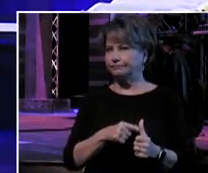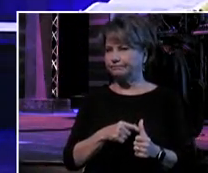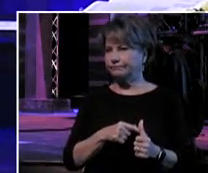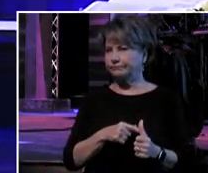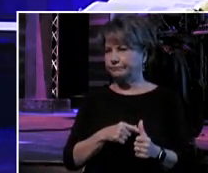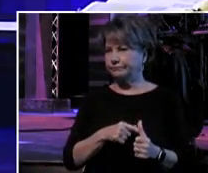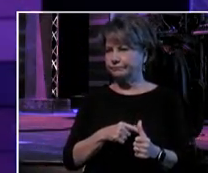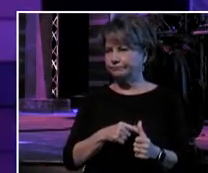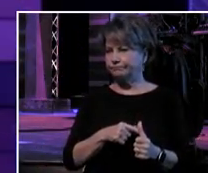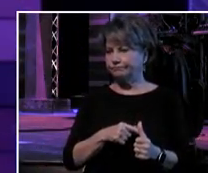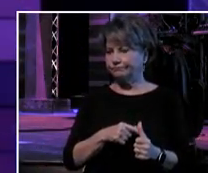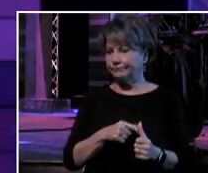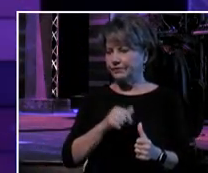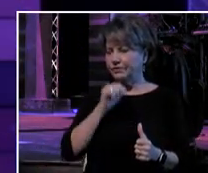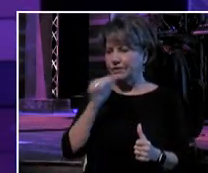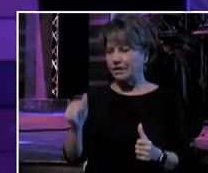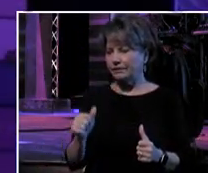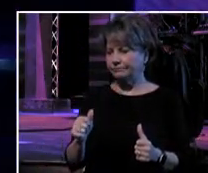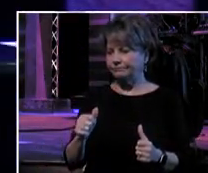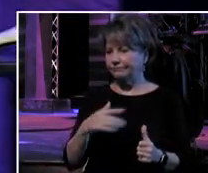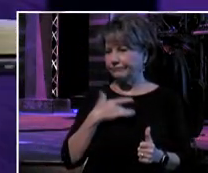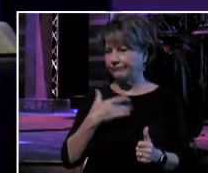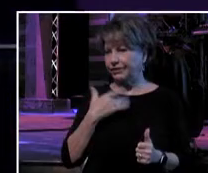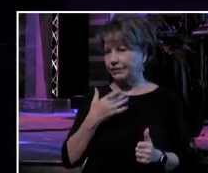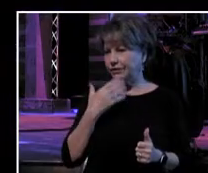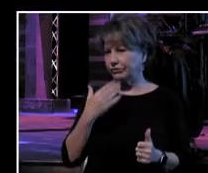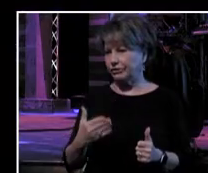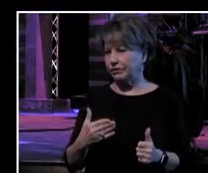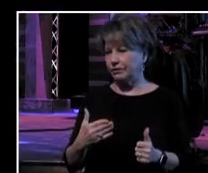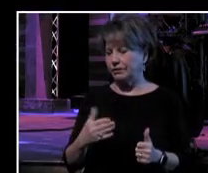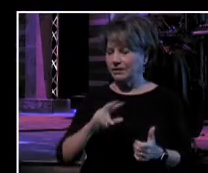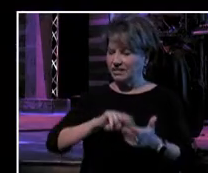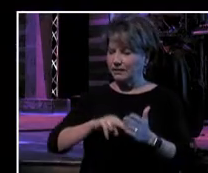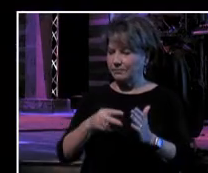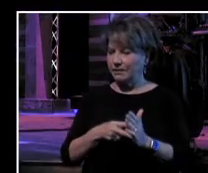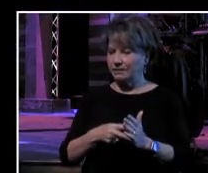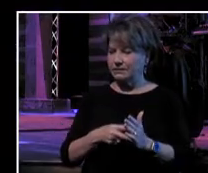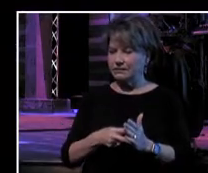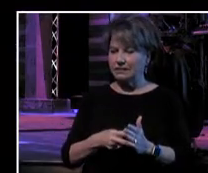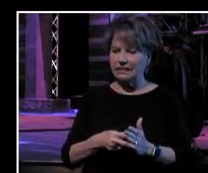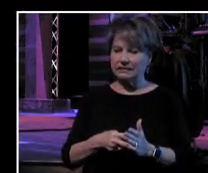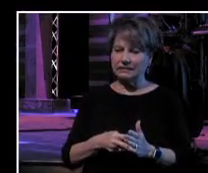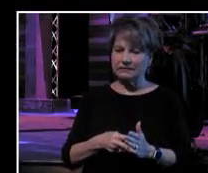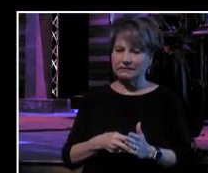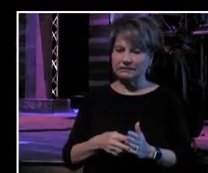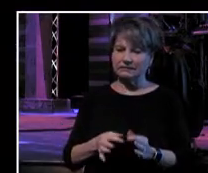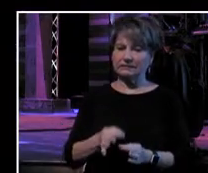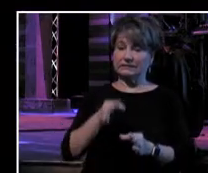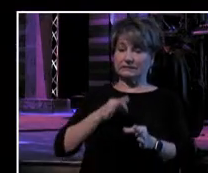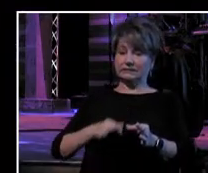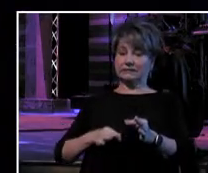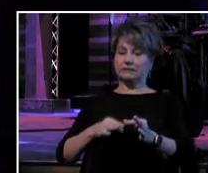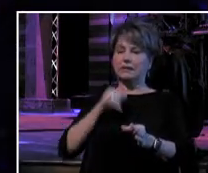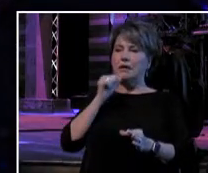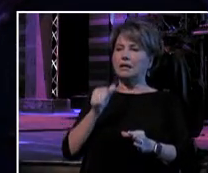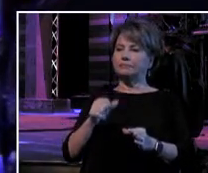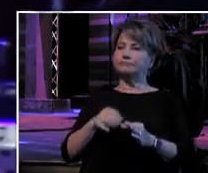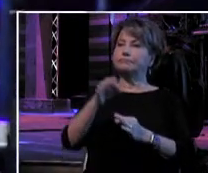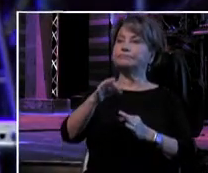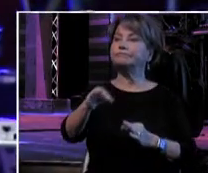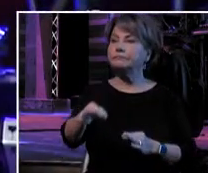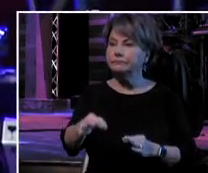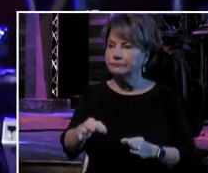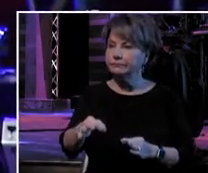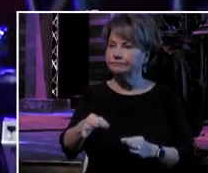That's just not one of our great desires. But for me, it means it's such a setback. It means I can't meet with people that I had planned to meet with. I can't do what